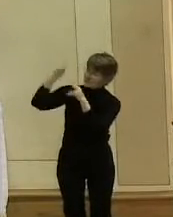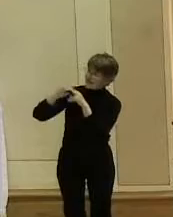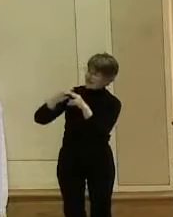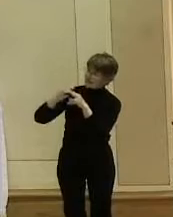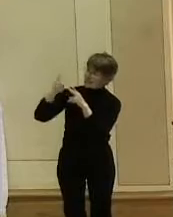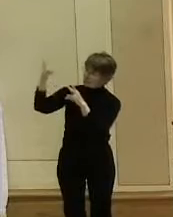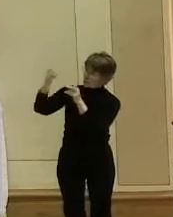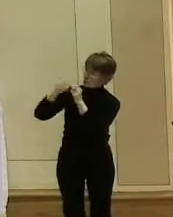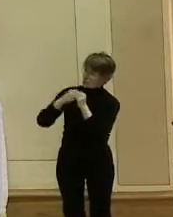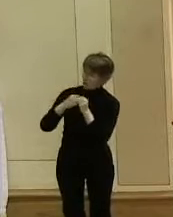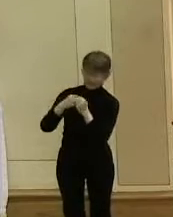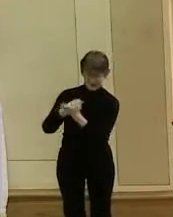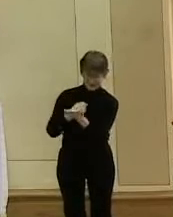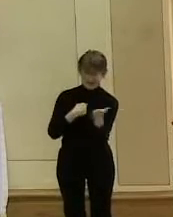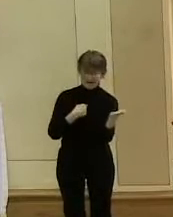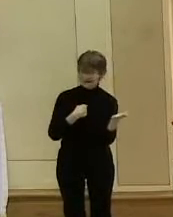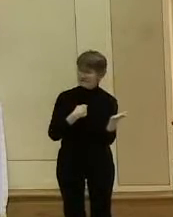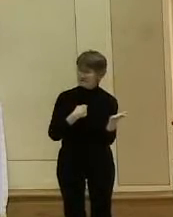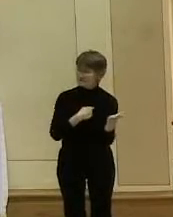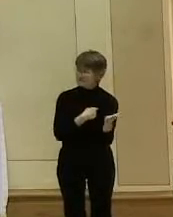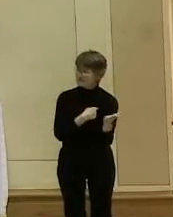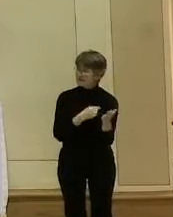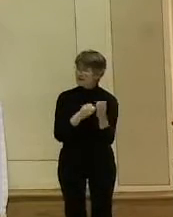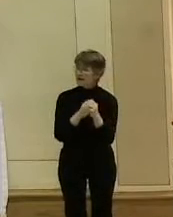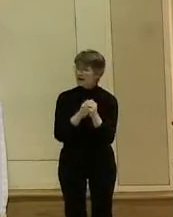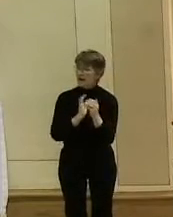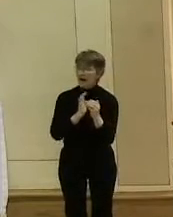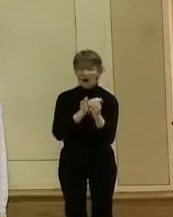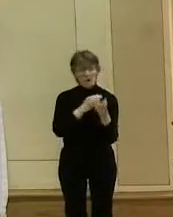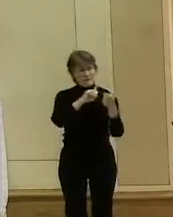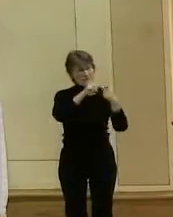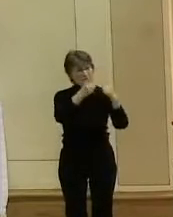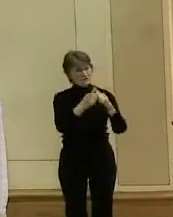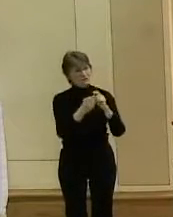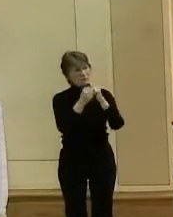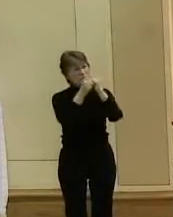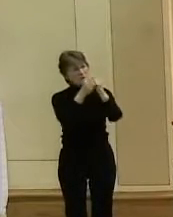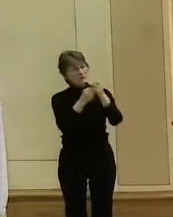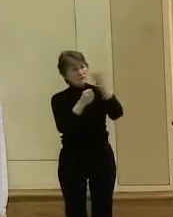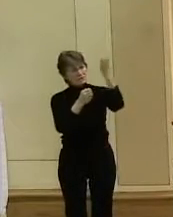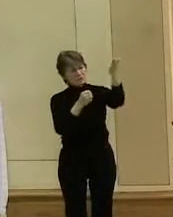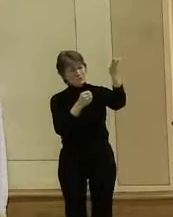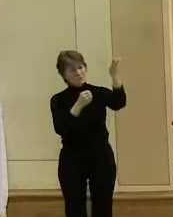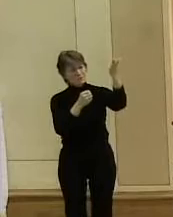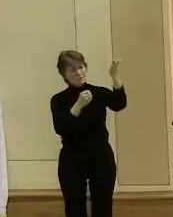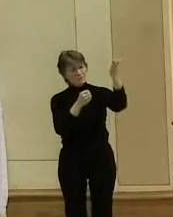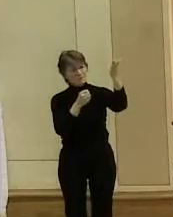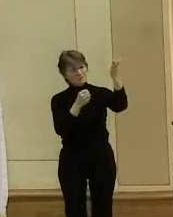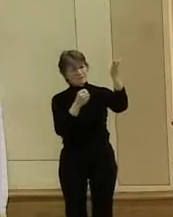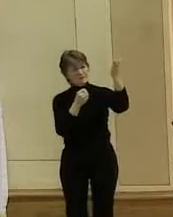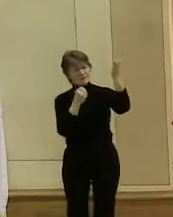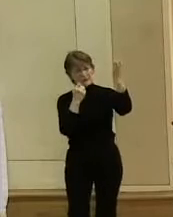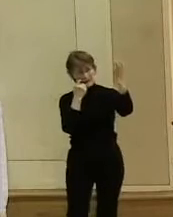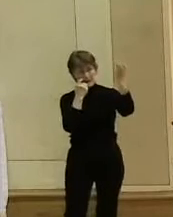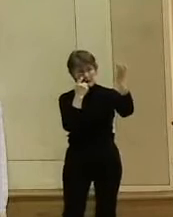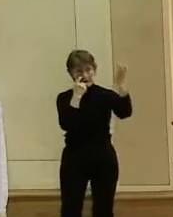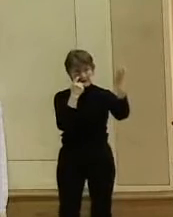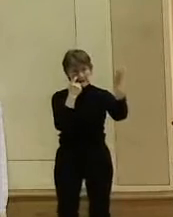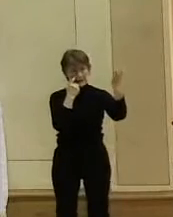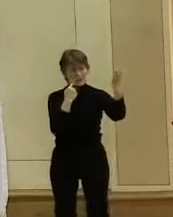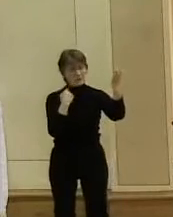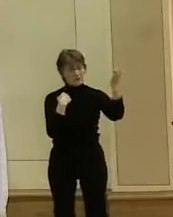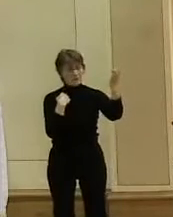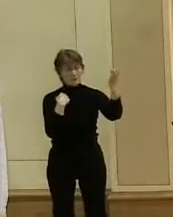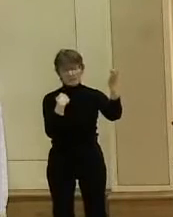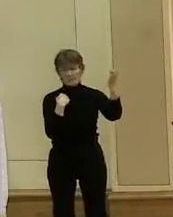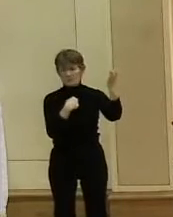us. Our intimate friendship with you is deepened by every time when we